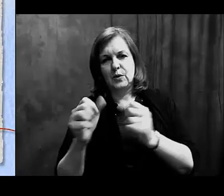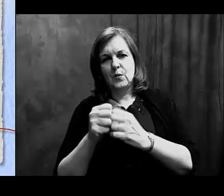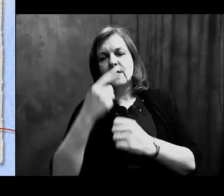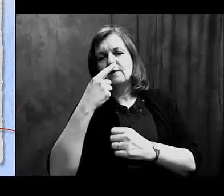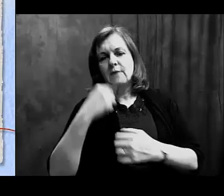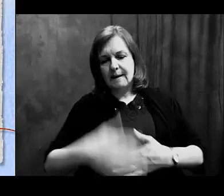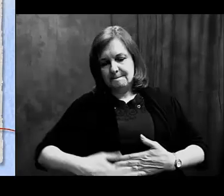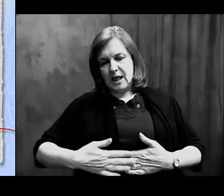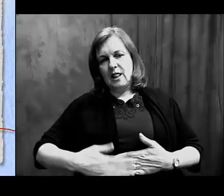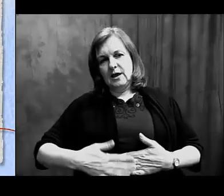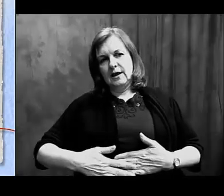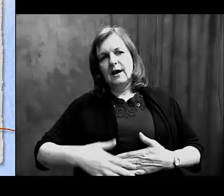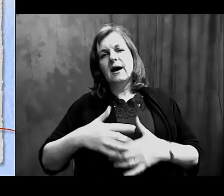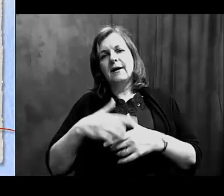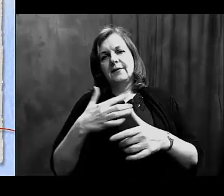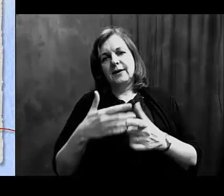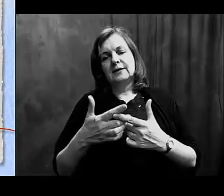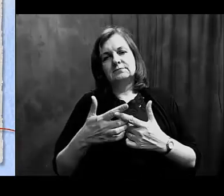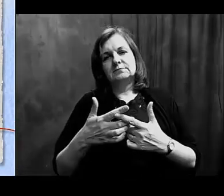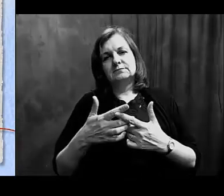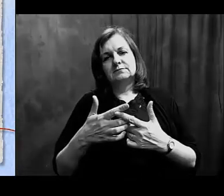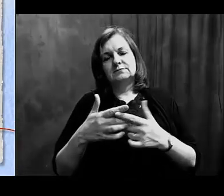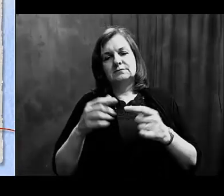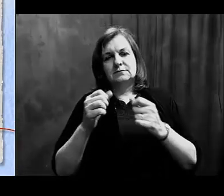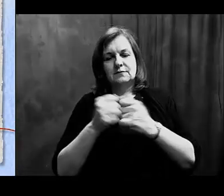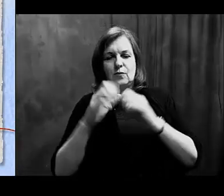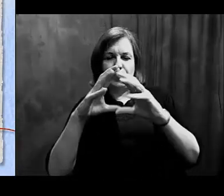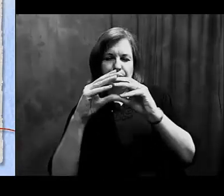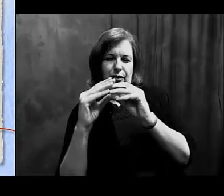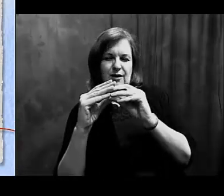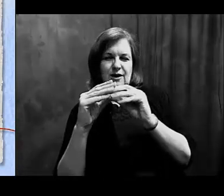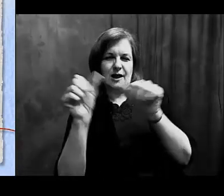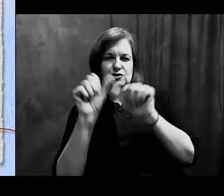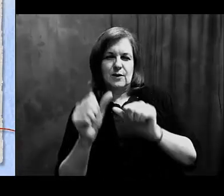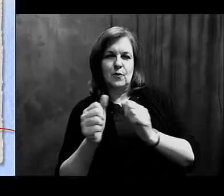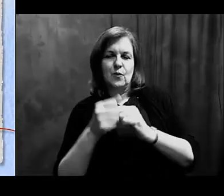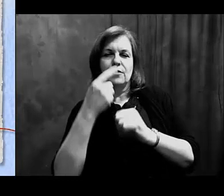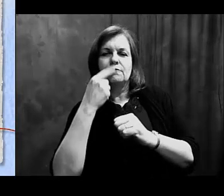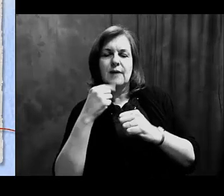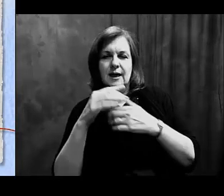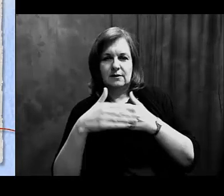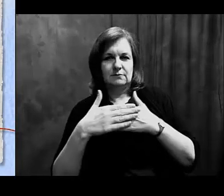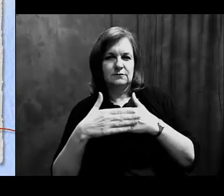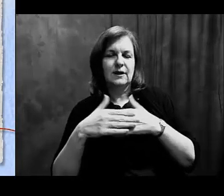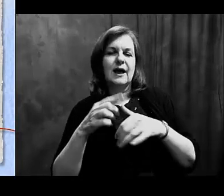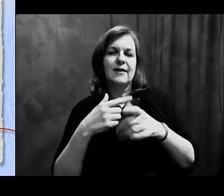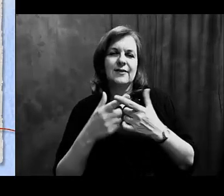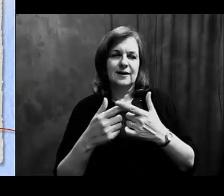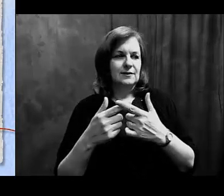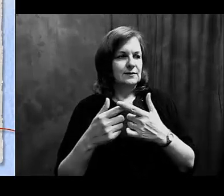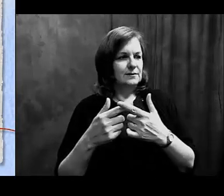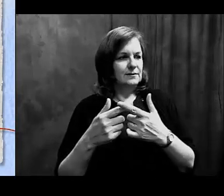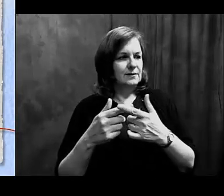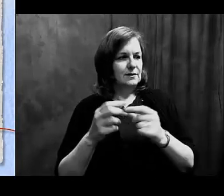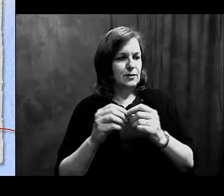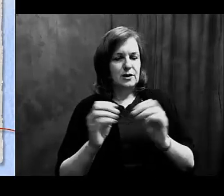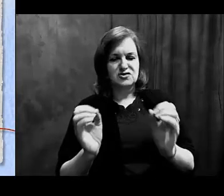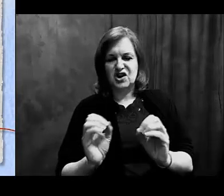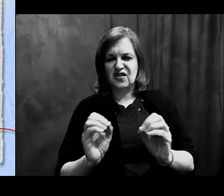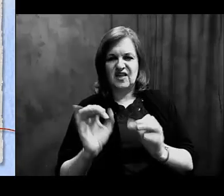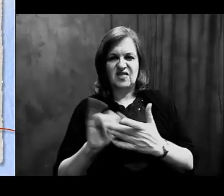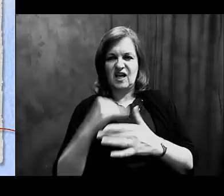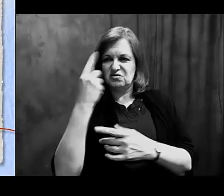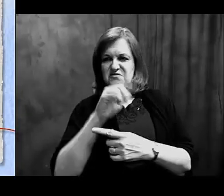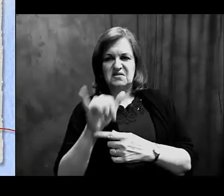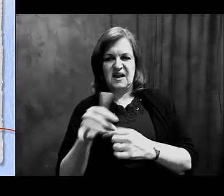right, with a red belly. And then kind of a more squish shape with a red belly, and then eventually really just sort